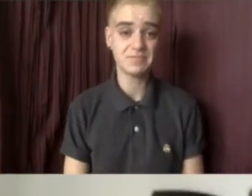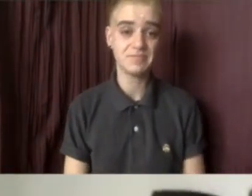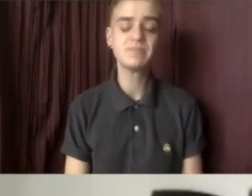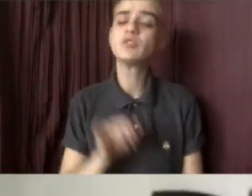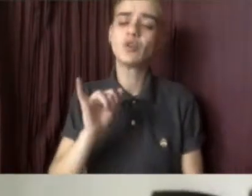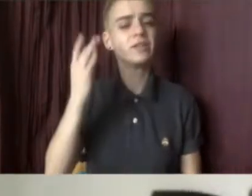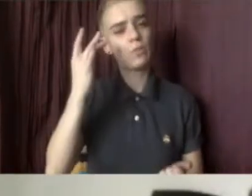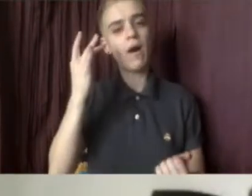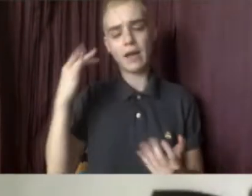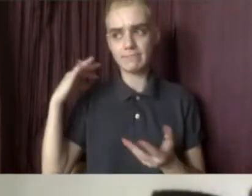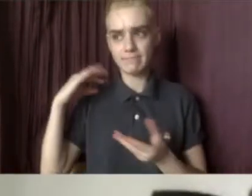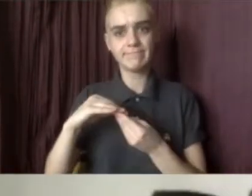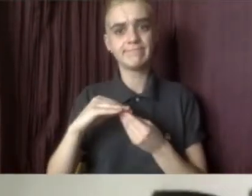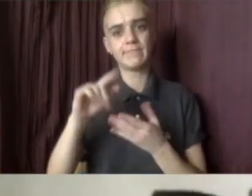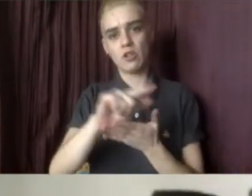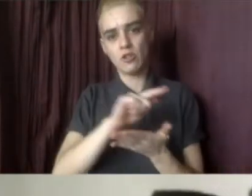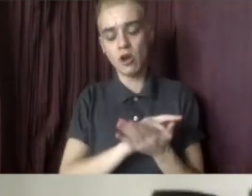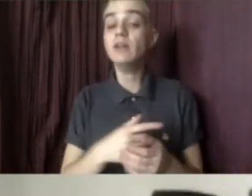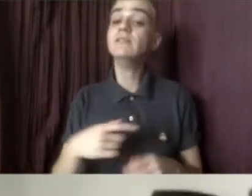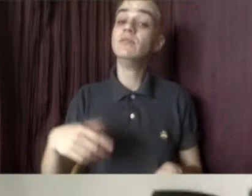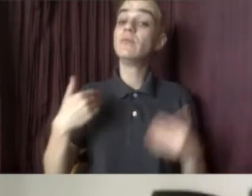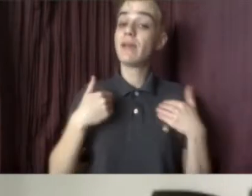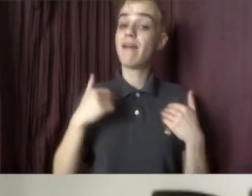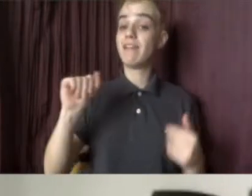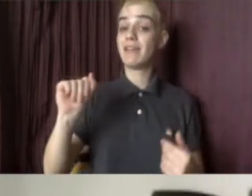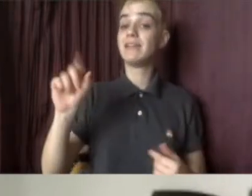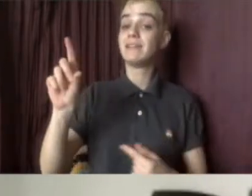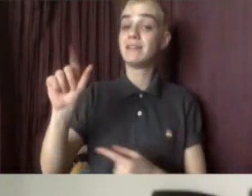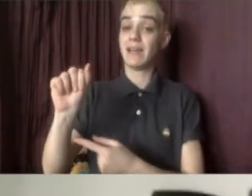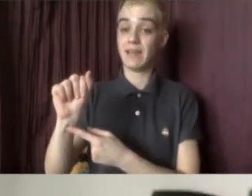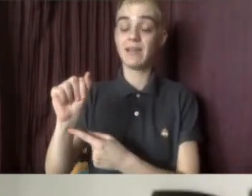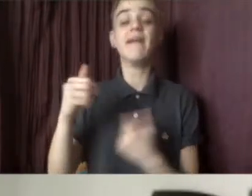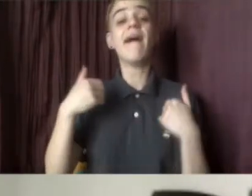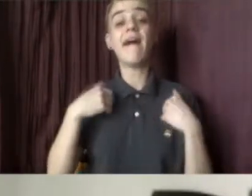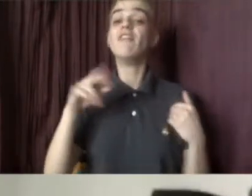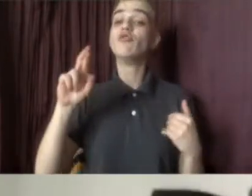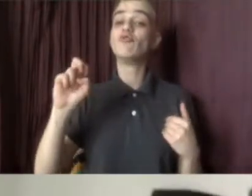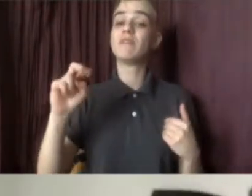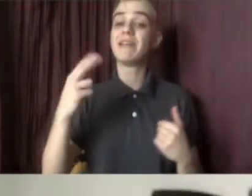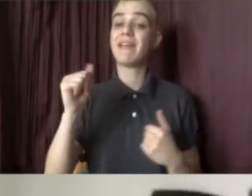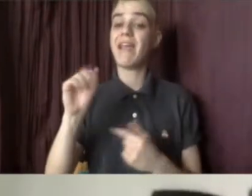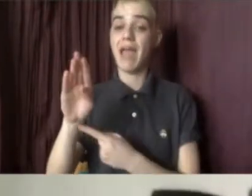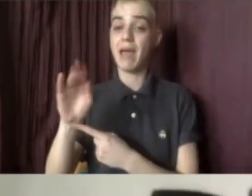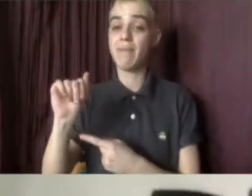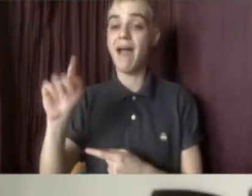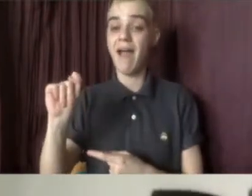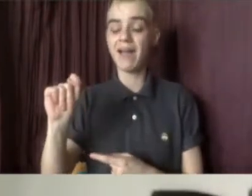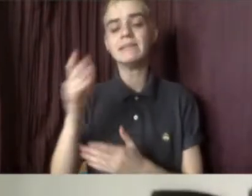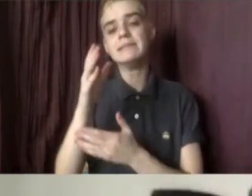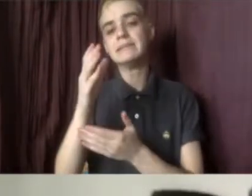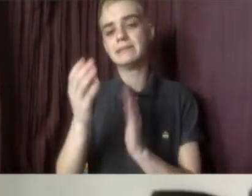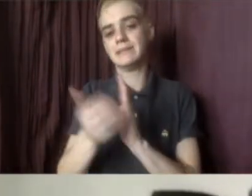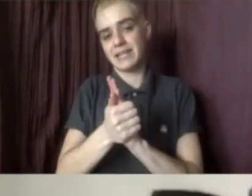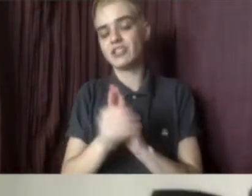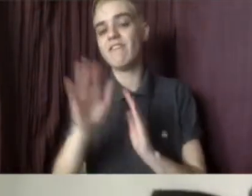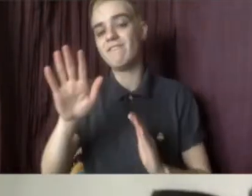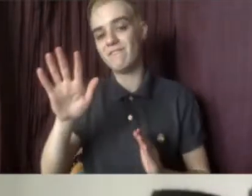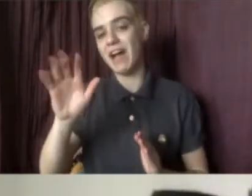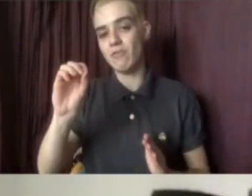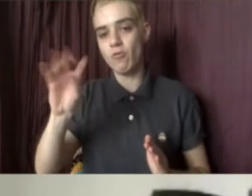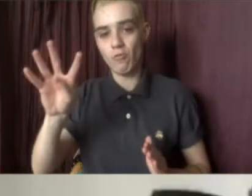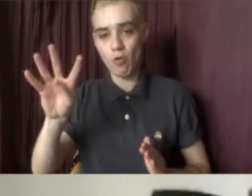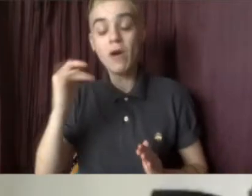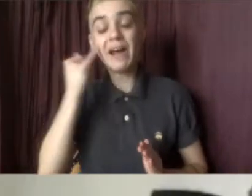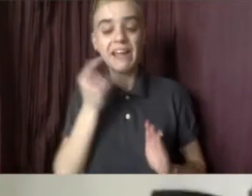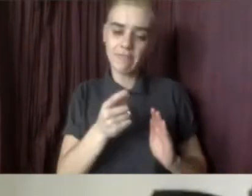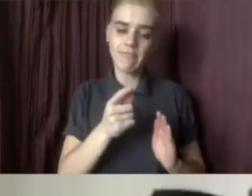you have HAVA, the Help America Vote Act, which should all combine help people with disabilities vote, but it doesn't. A couple of things. One